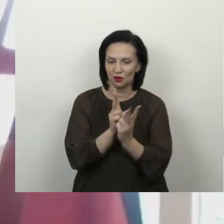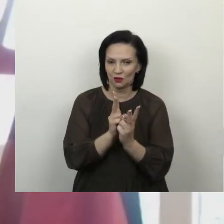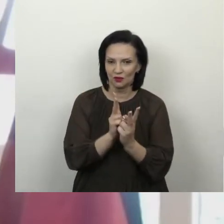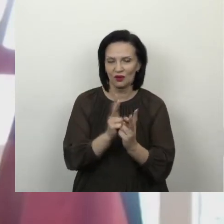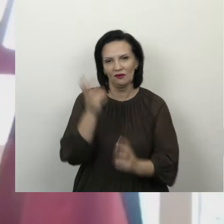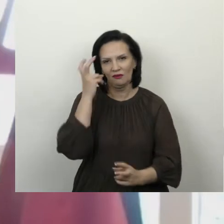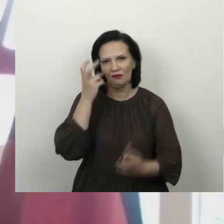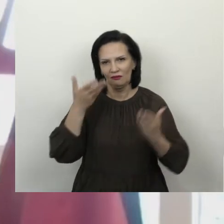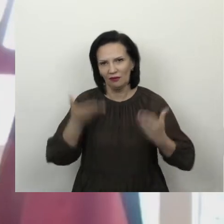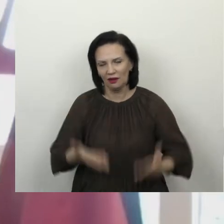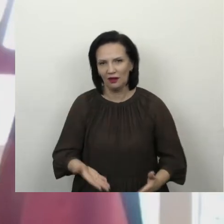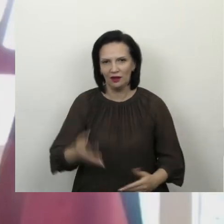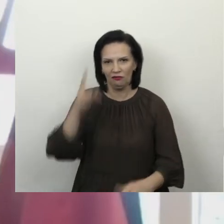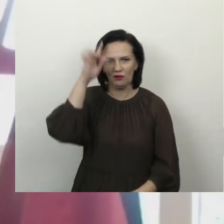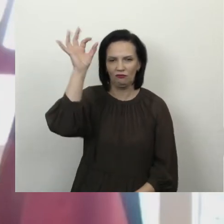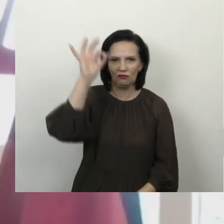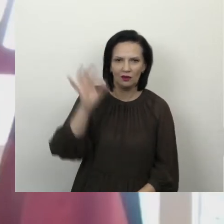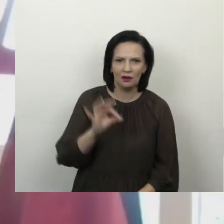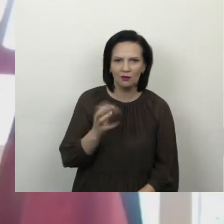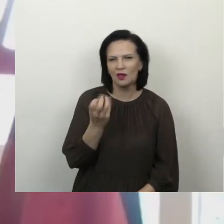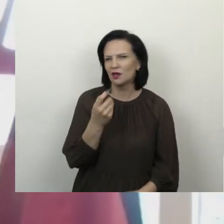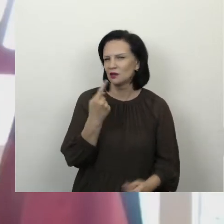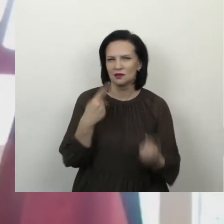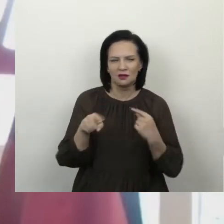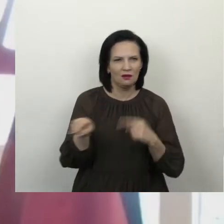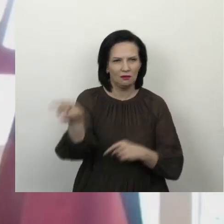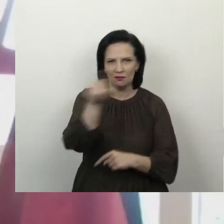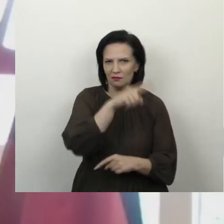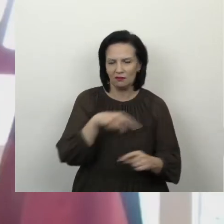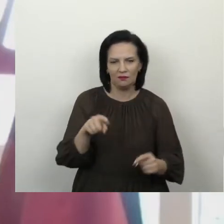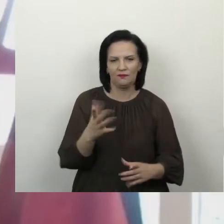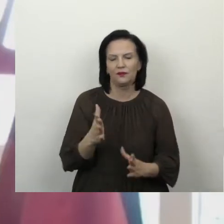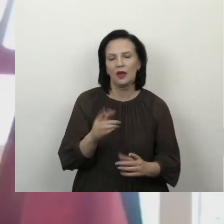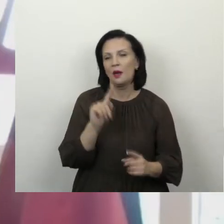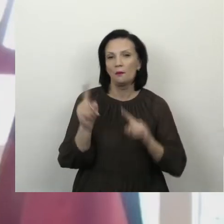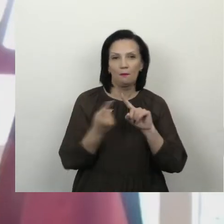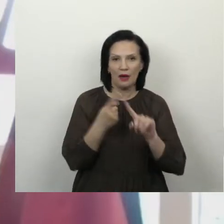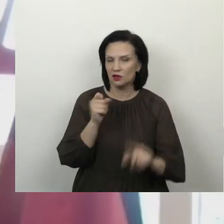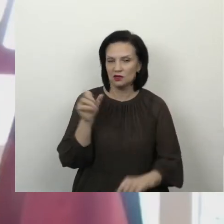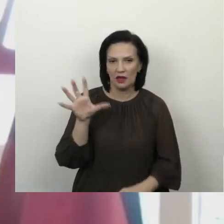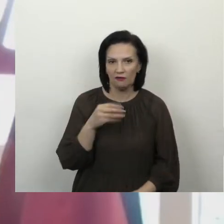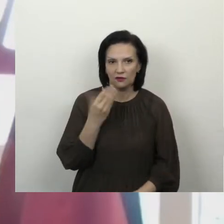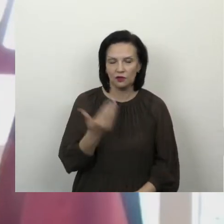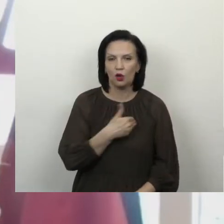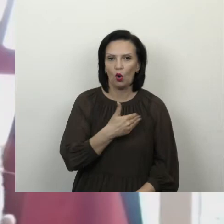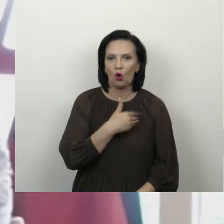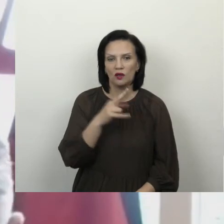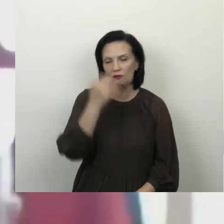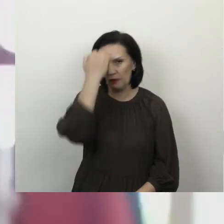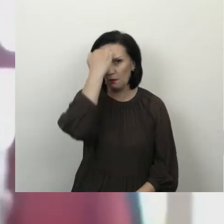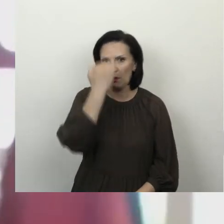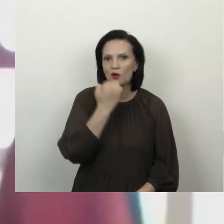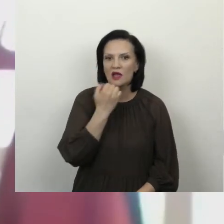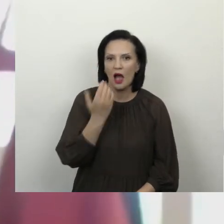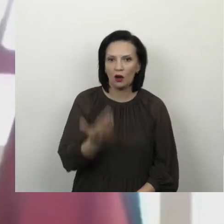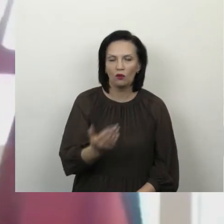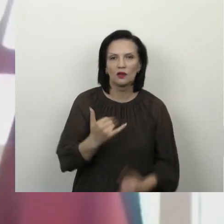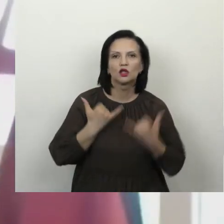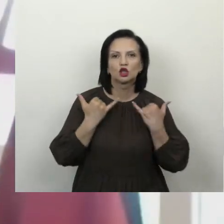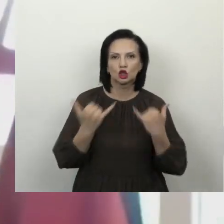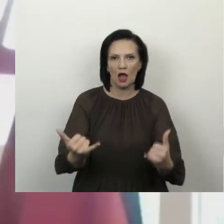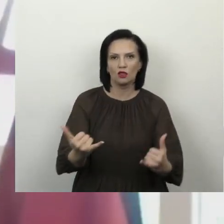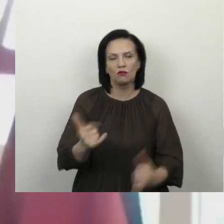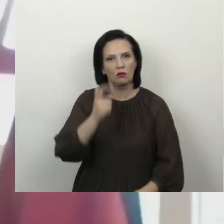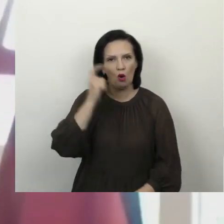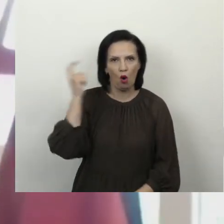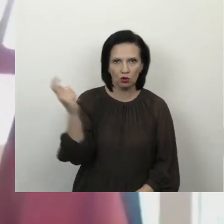else. We will see. So first of all, I would like to thank our honorable hosts, my